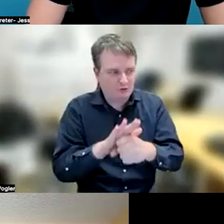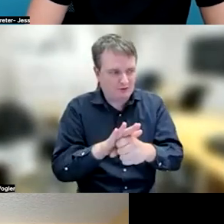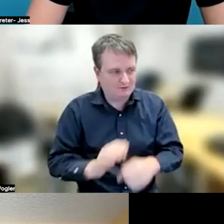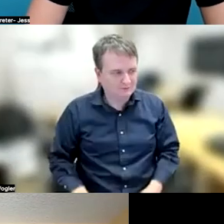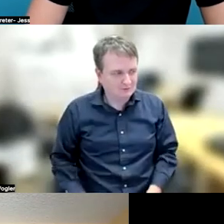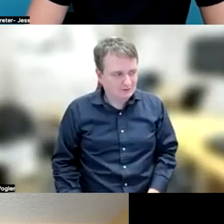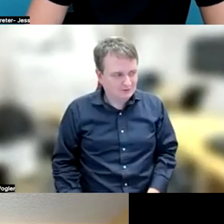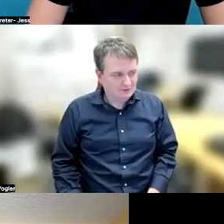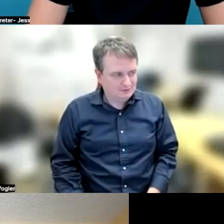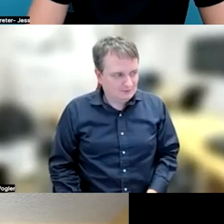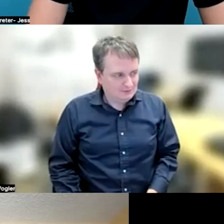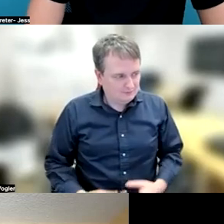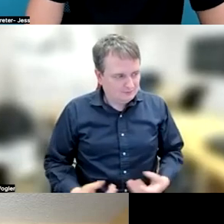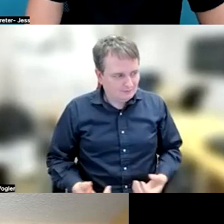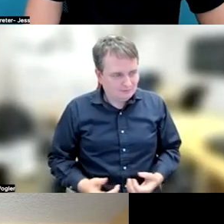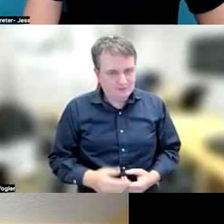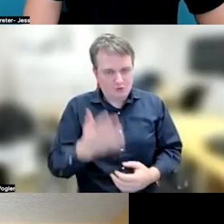that. And that's why I'm